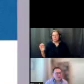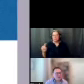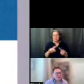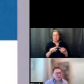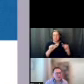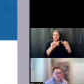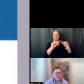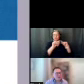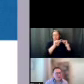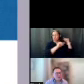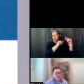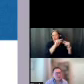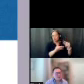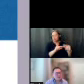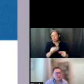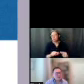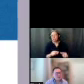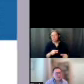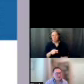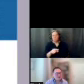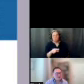generations. Are you finding that as